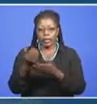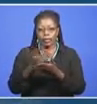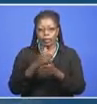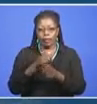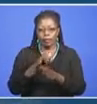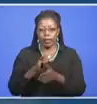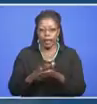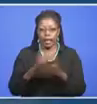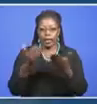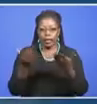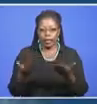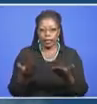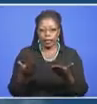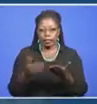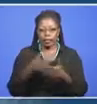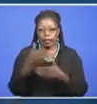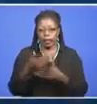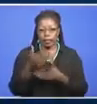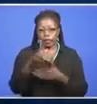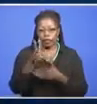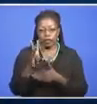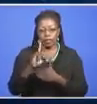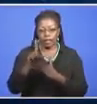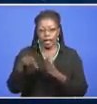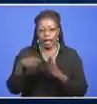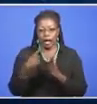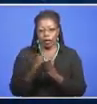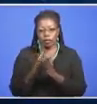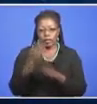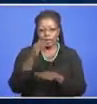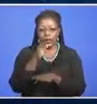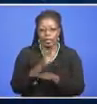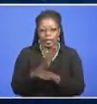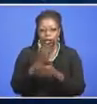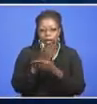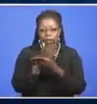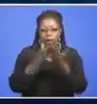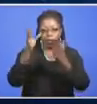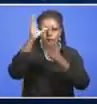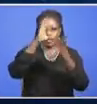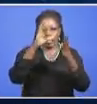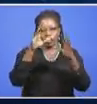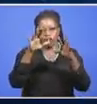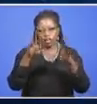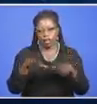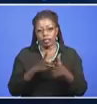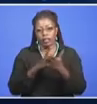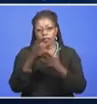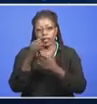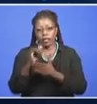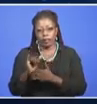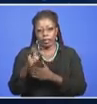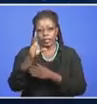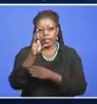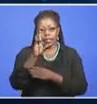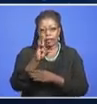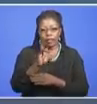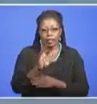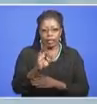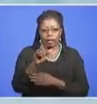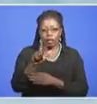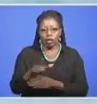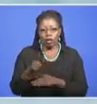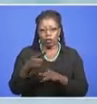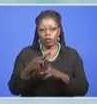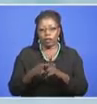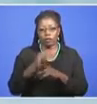in the capital within the next 36 hours. Forecast for tonight, partly cloudy with some late showers developing. 79 degrees will be your low